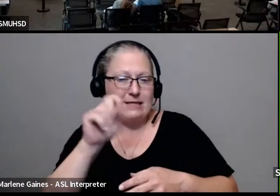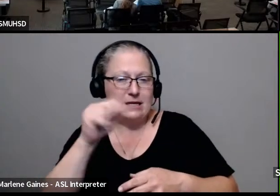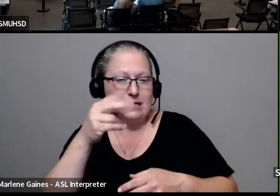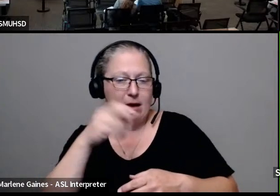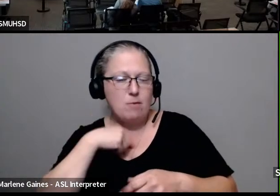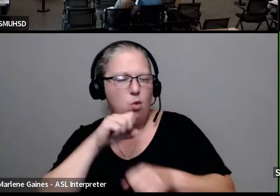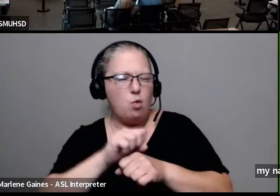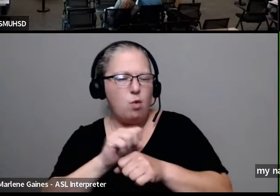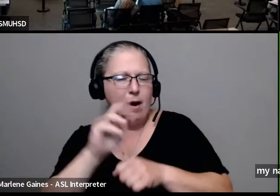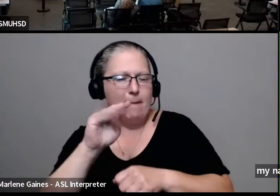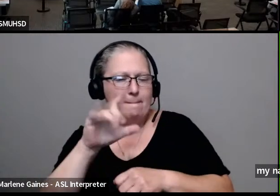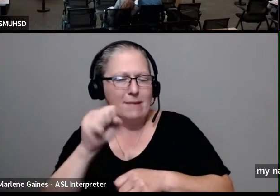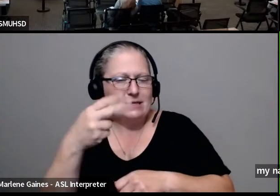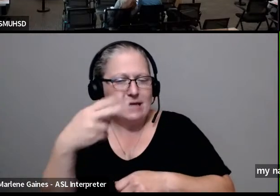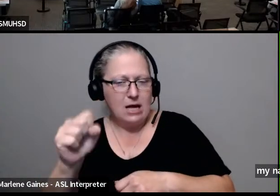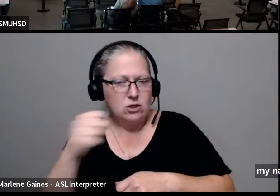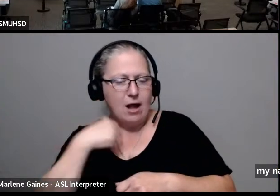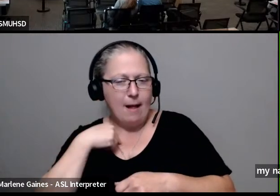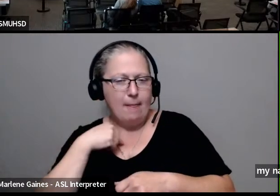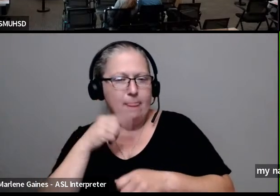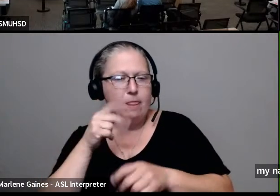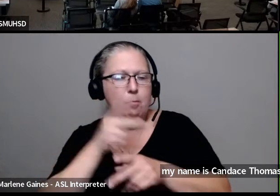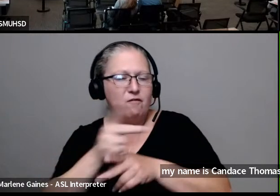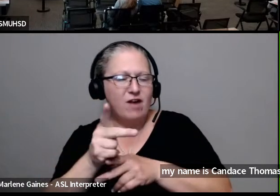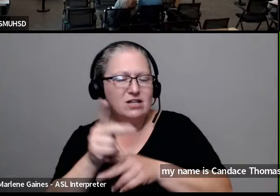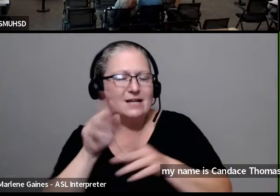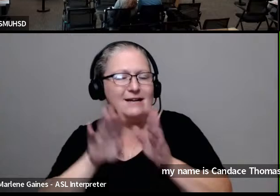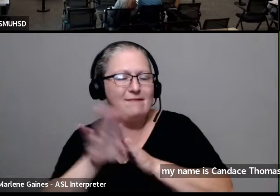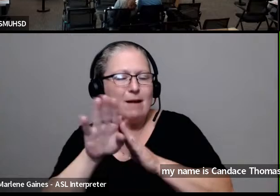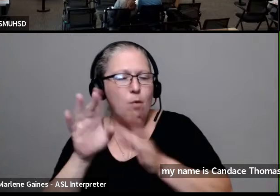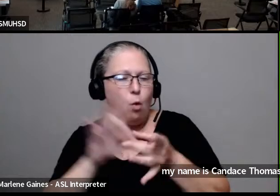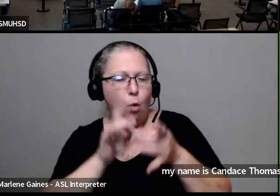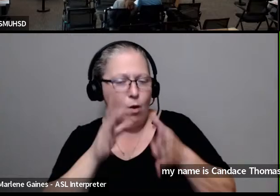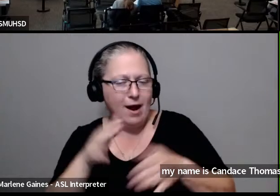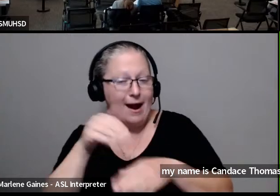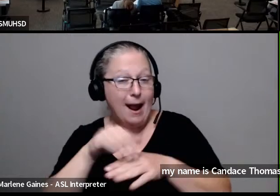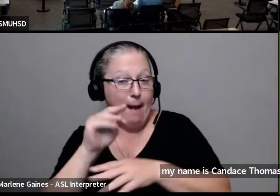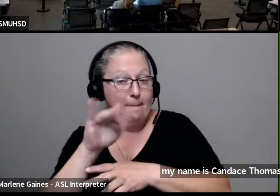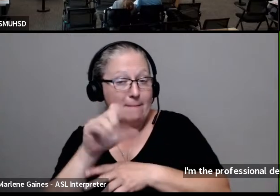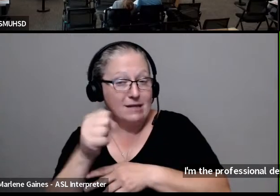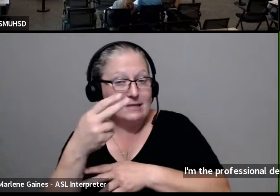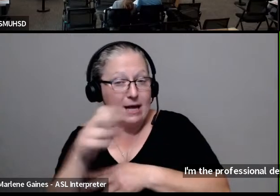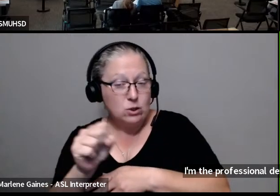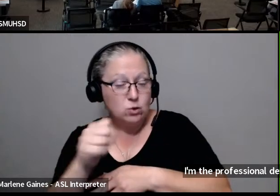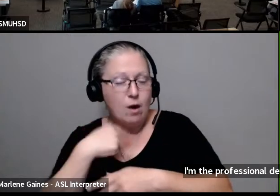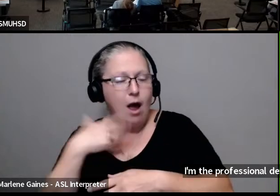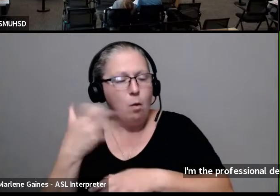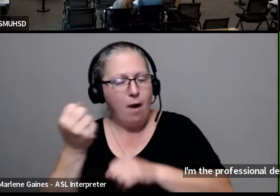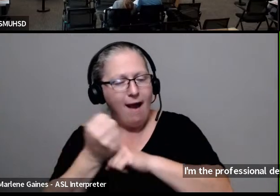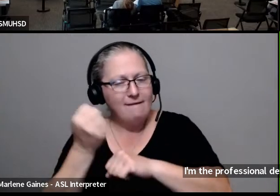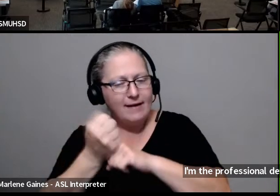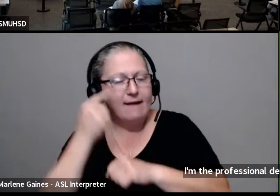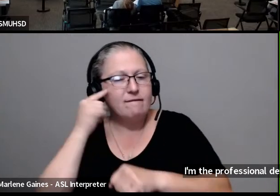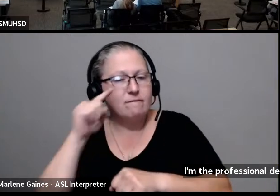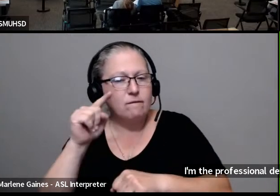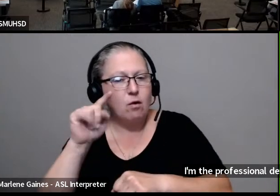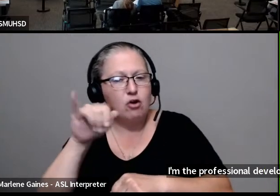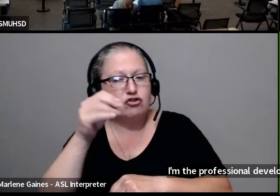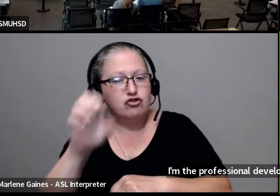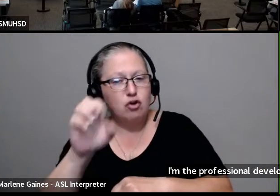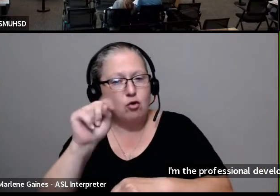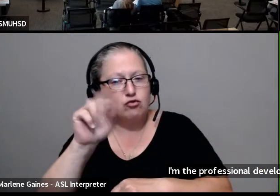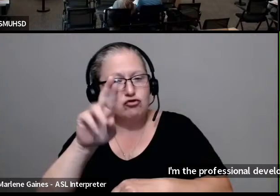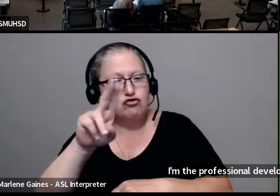Mills High School. I'm the professional development coordinator also at Mills High School, and I would like to advocate for Joe